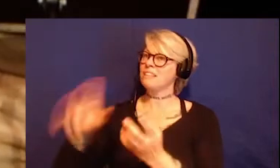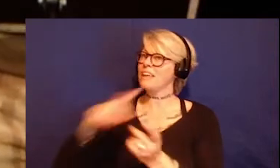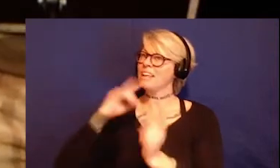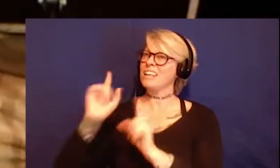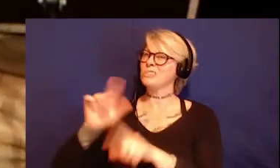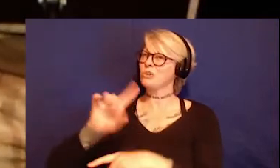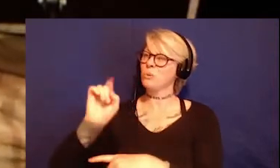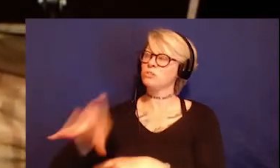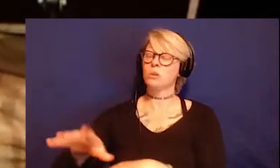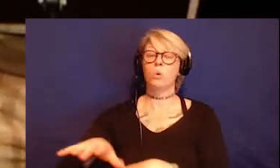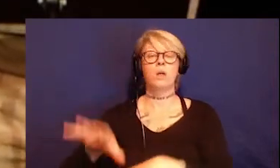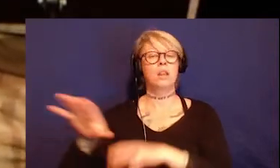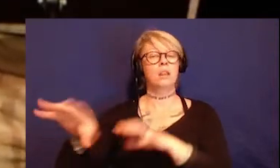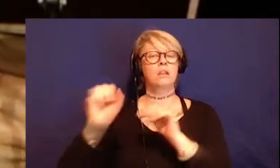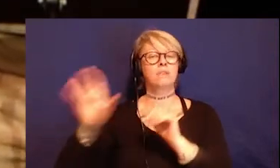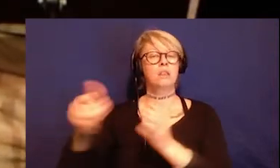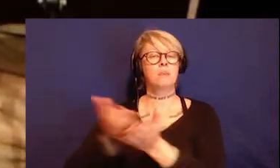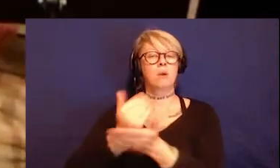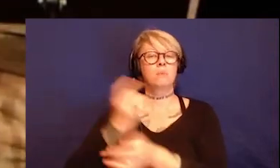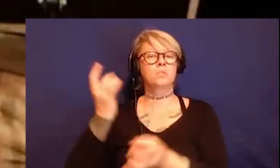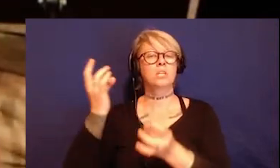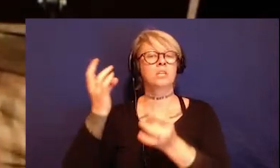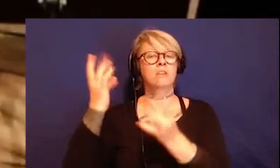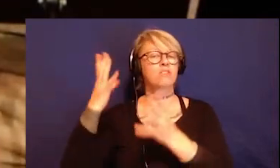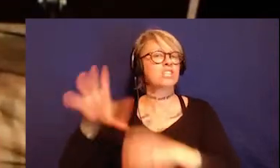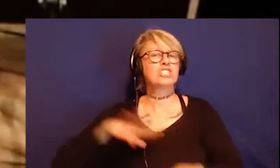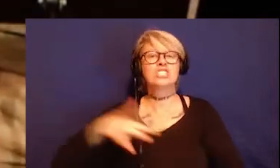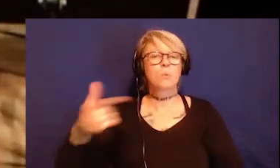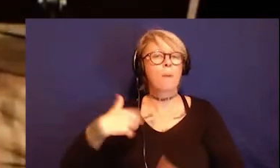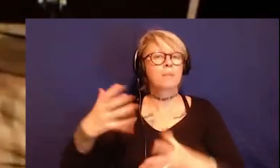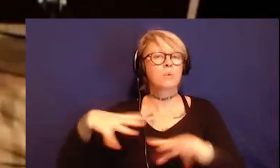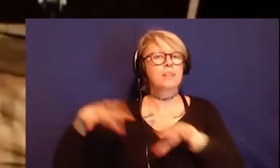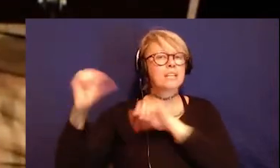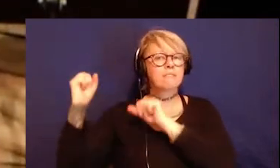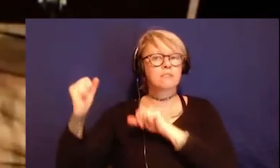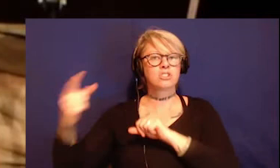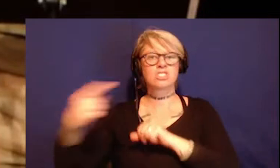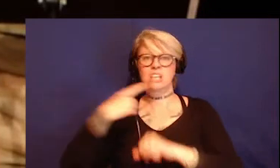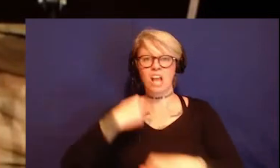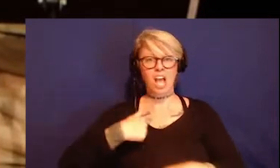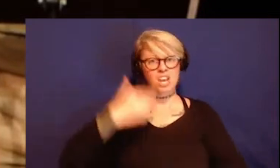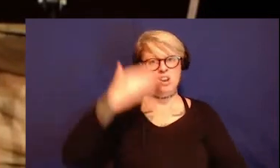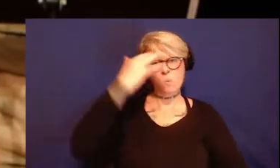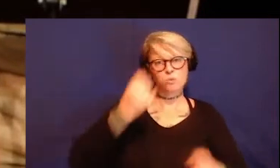Leaving that apartment was a nightmare. She didn't want me to leave. She said, "You know too much."